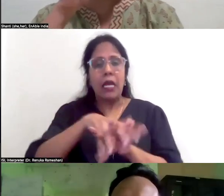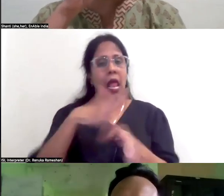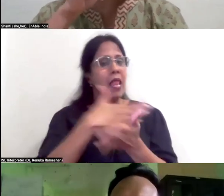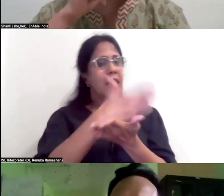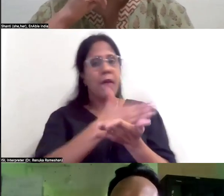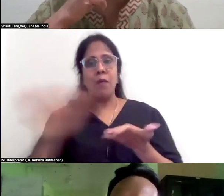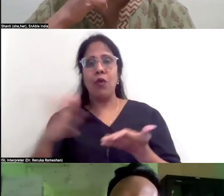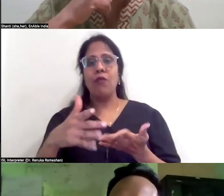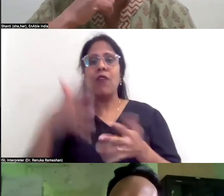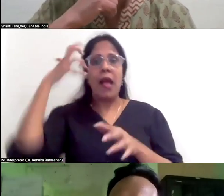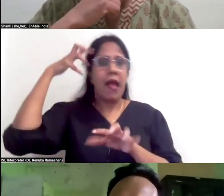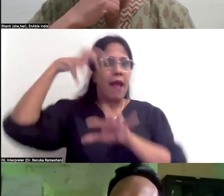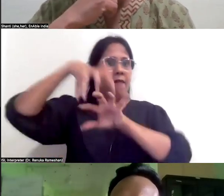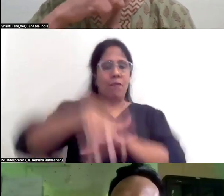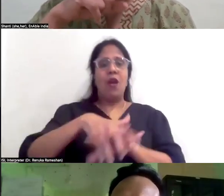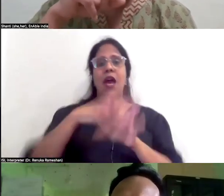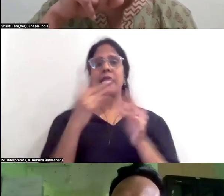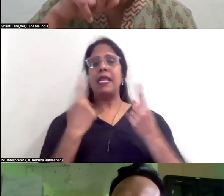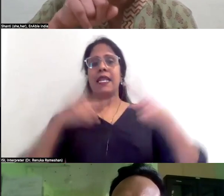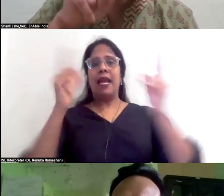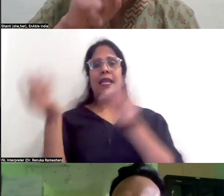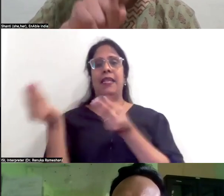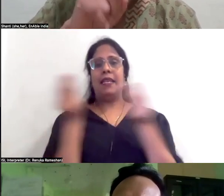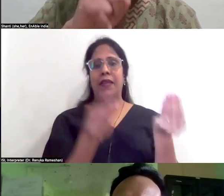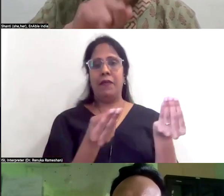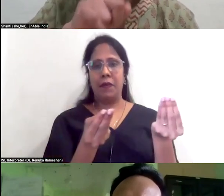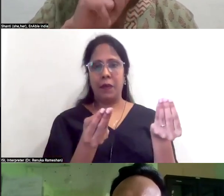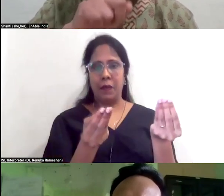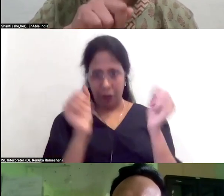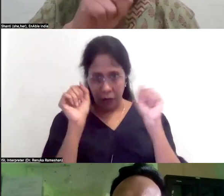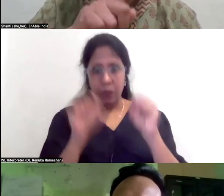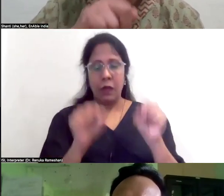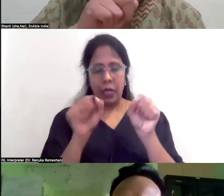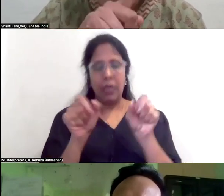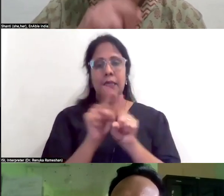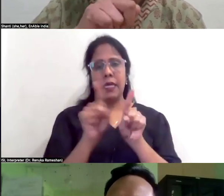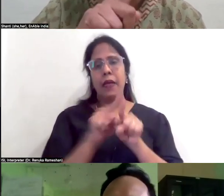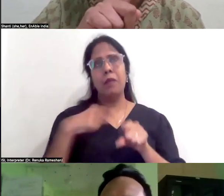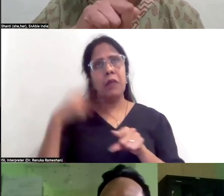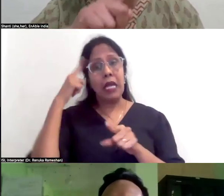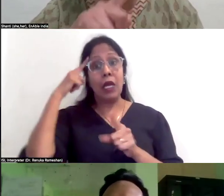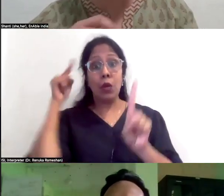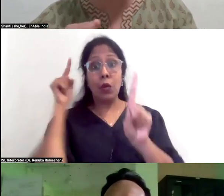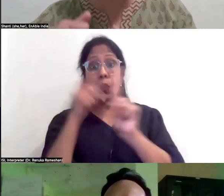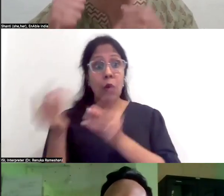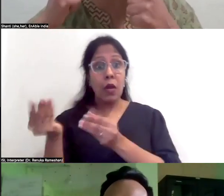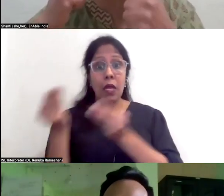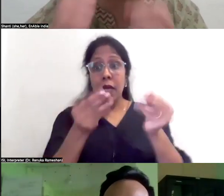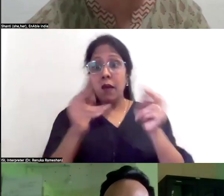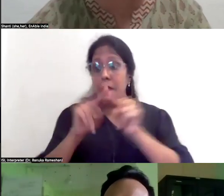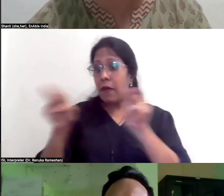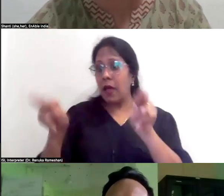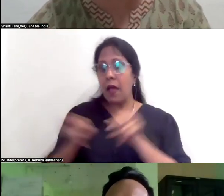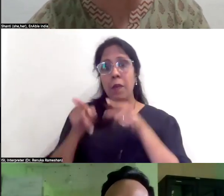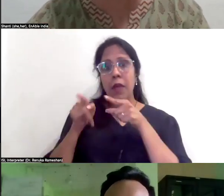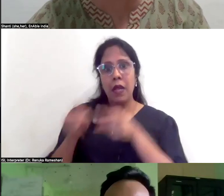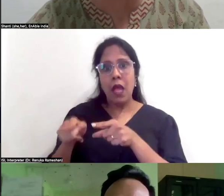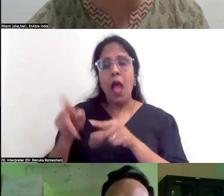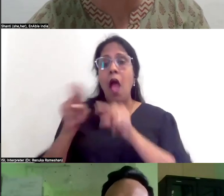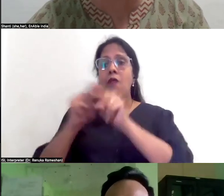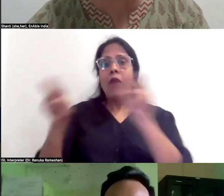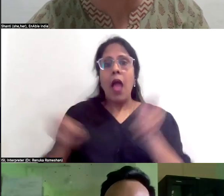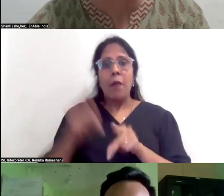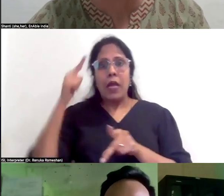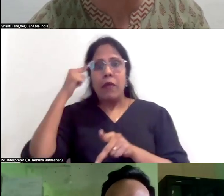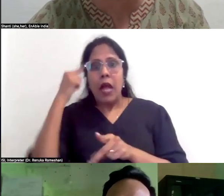interestingly, what I was thinking about is that just because of these goals being given to the family felt equipped that